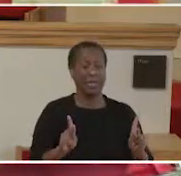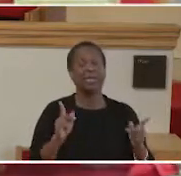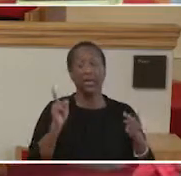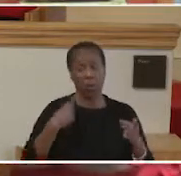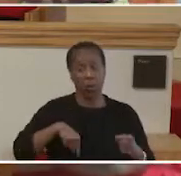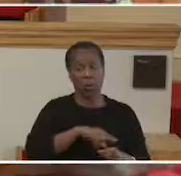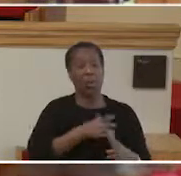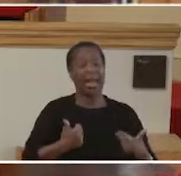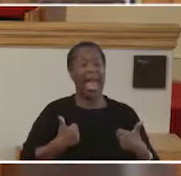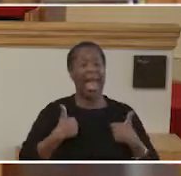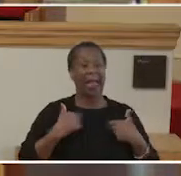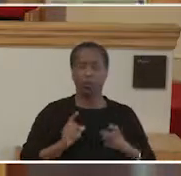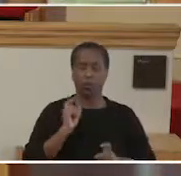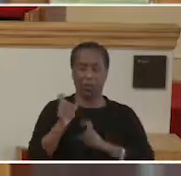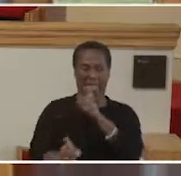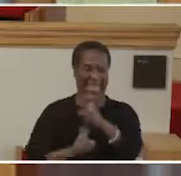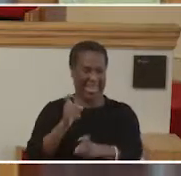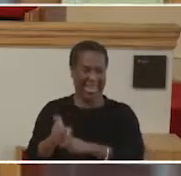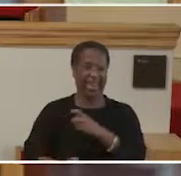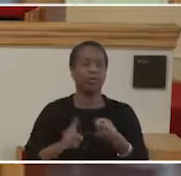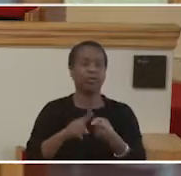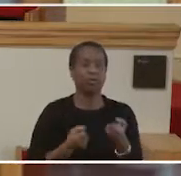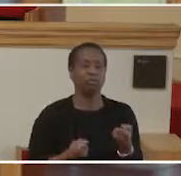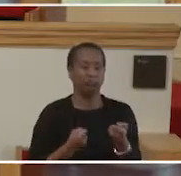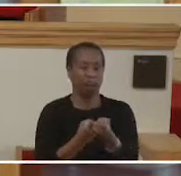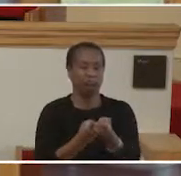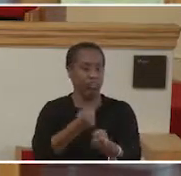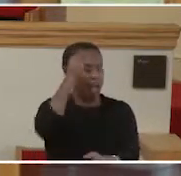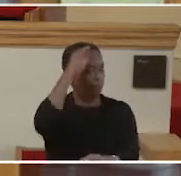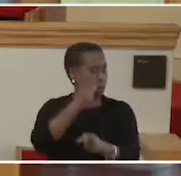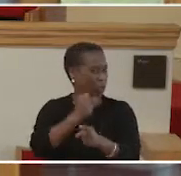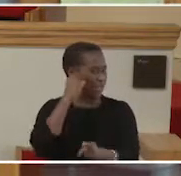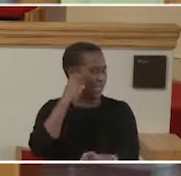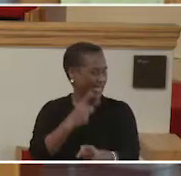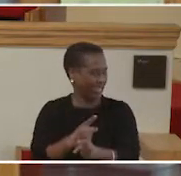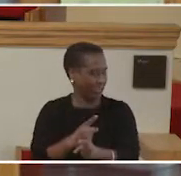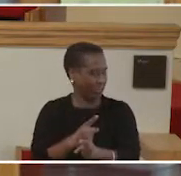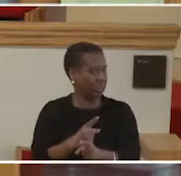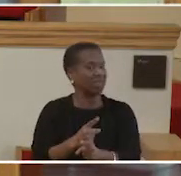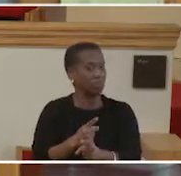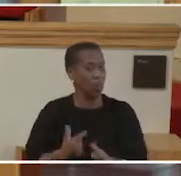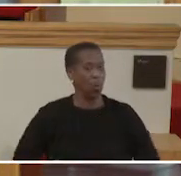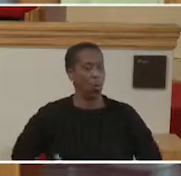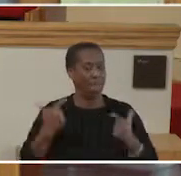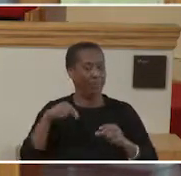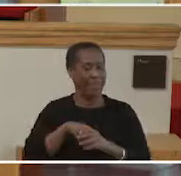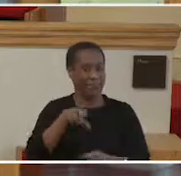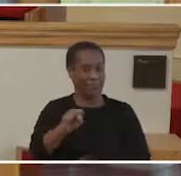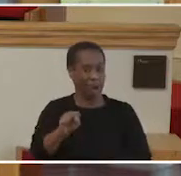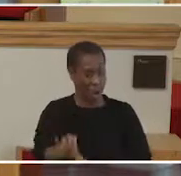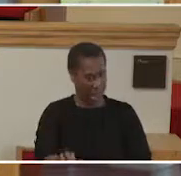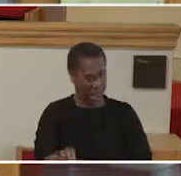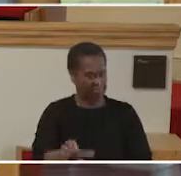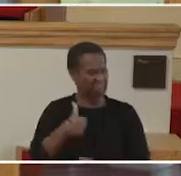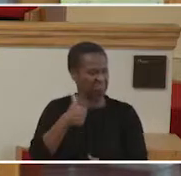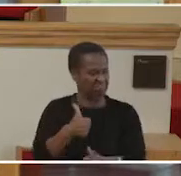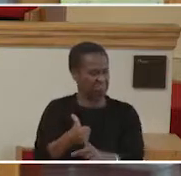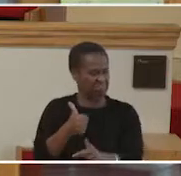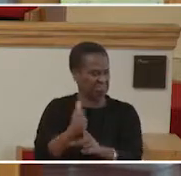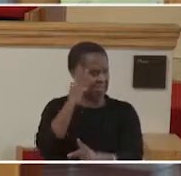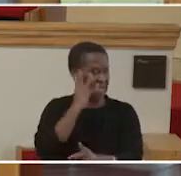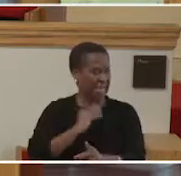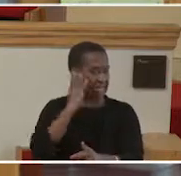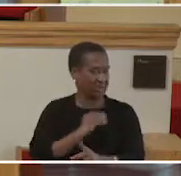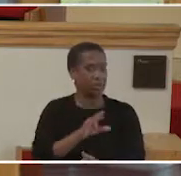we have to give to aid our brothers and sisters who have been flooded out in South Carolina. And so we'll ask that